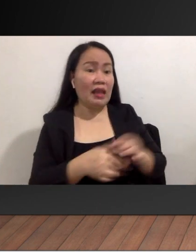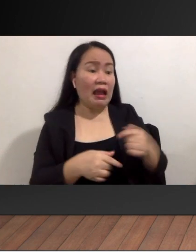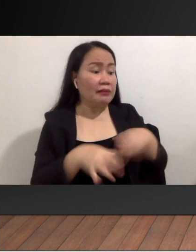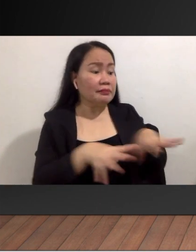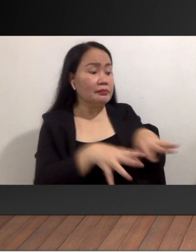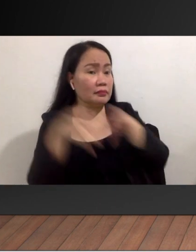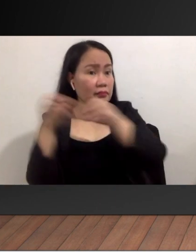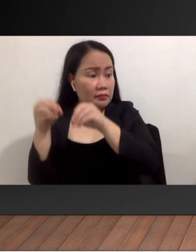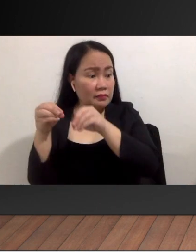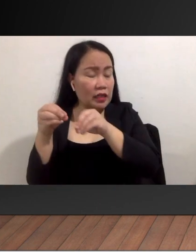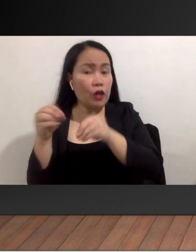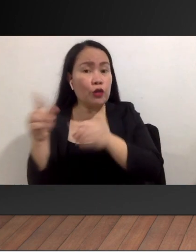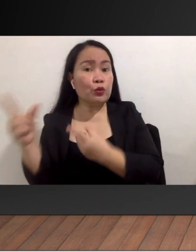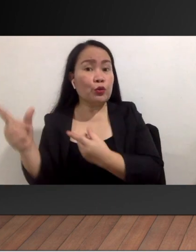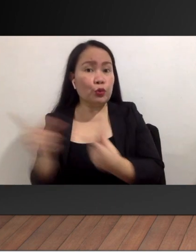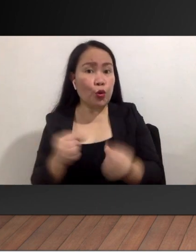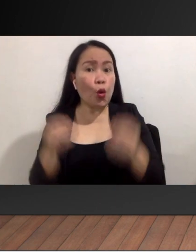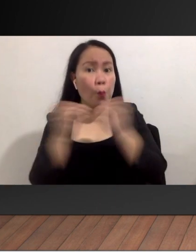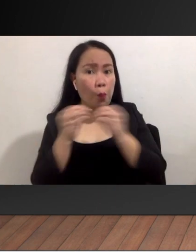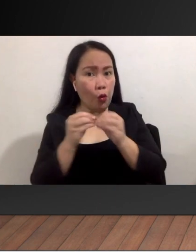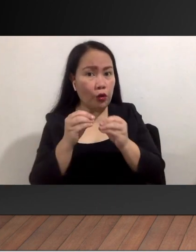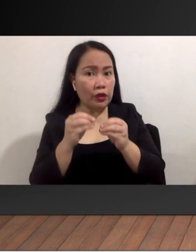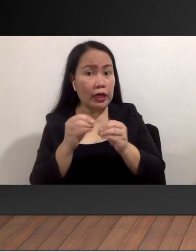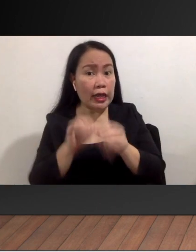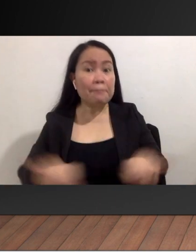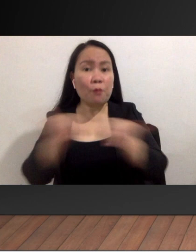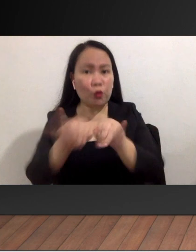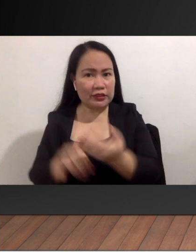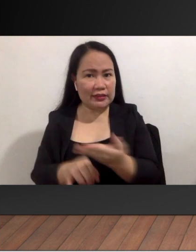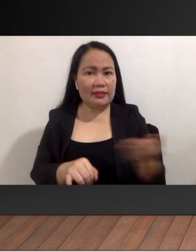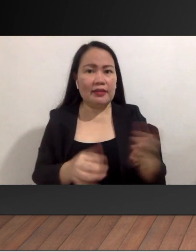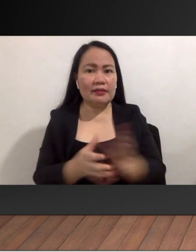he moved away to do the more important things,